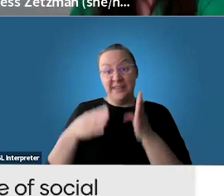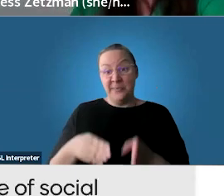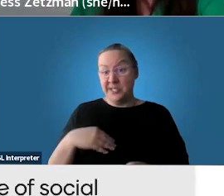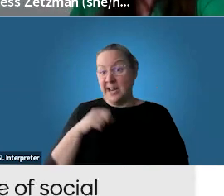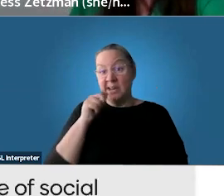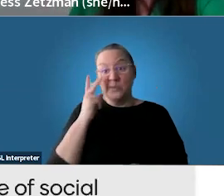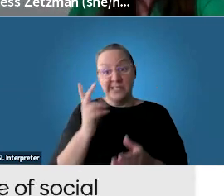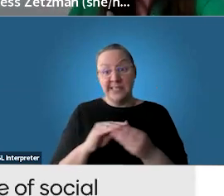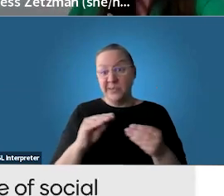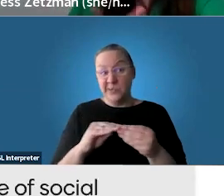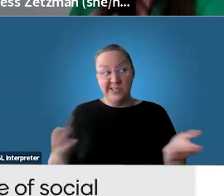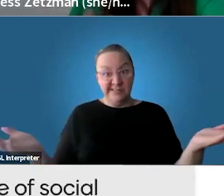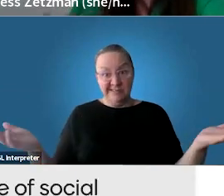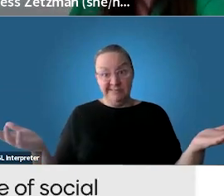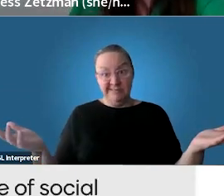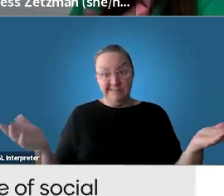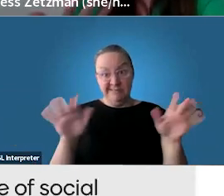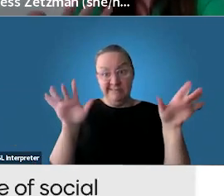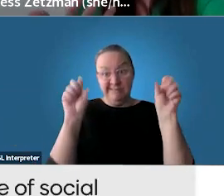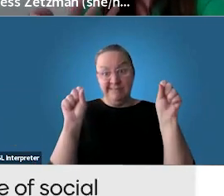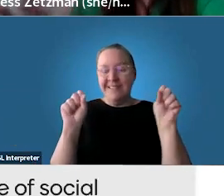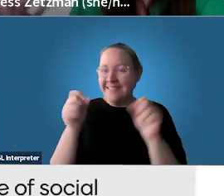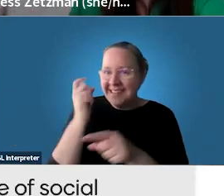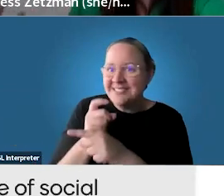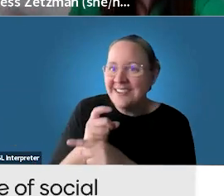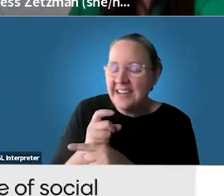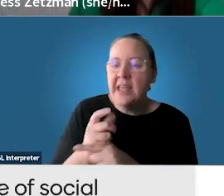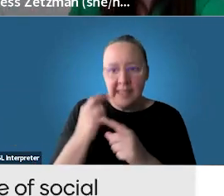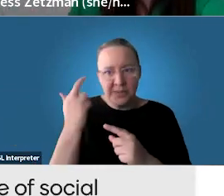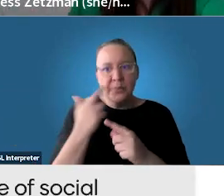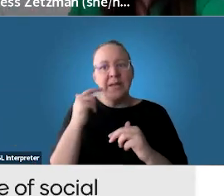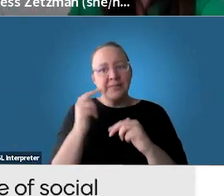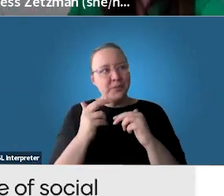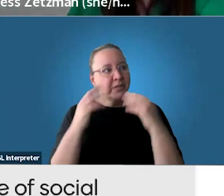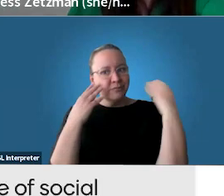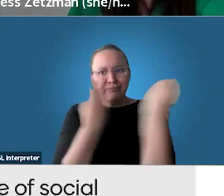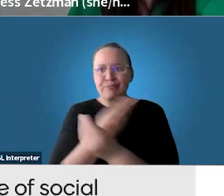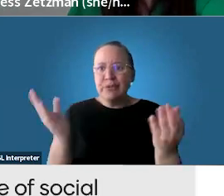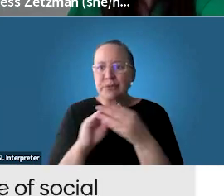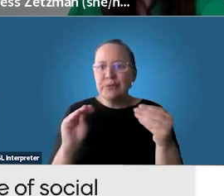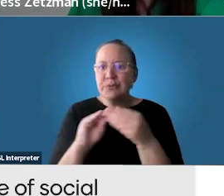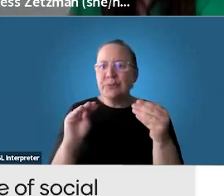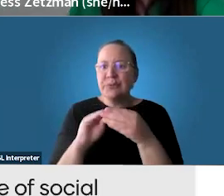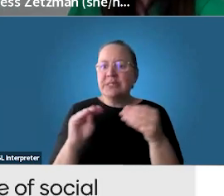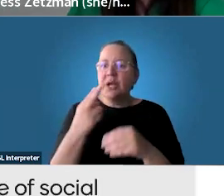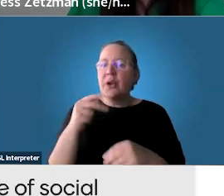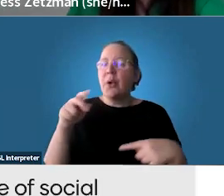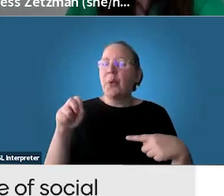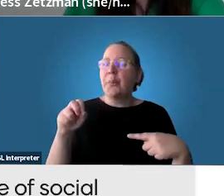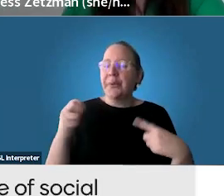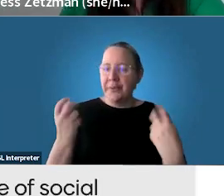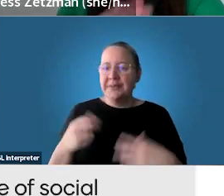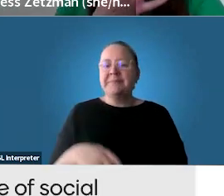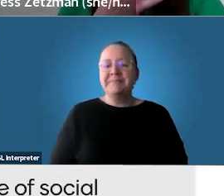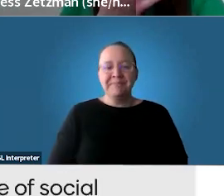to be telling more stories that have just, that are built on hope. I'm a Star Wars nerd, so I'll say rebellions are built